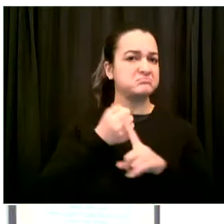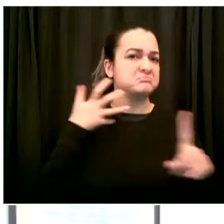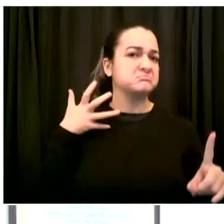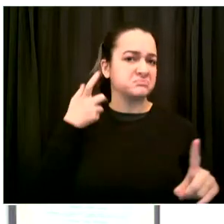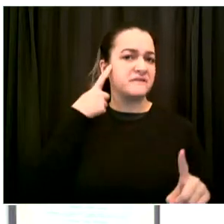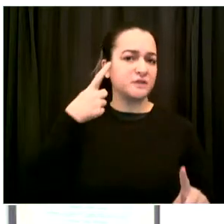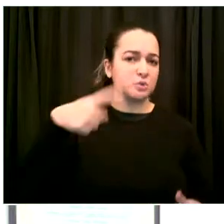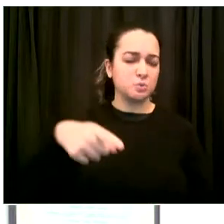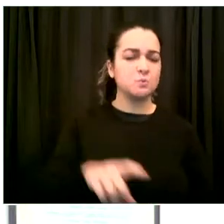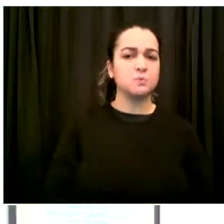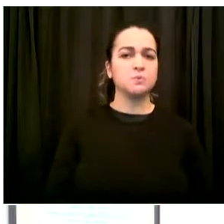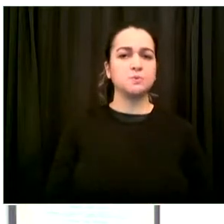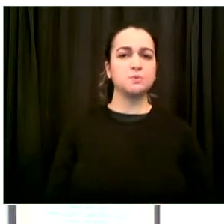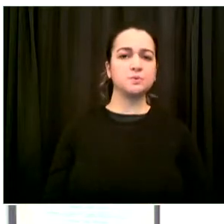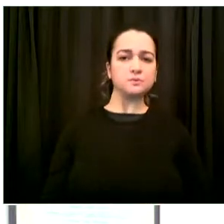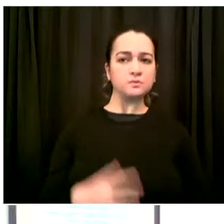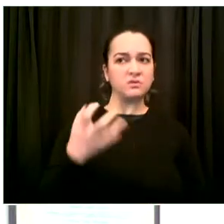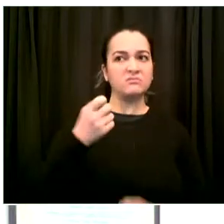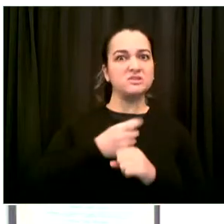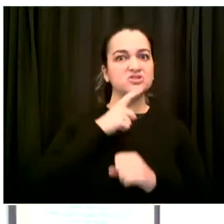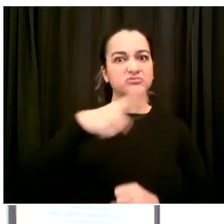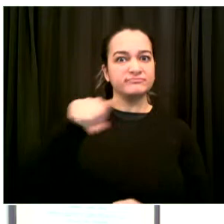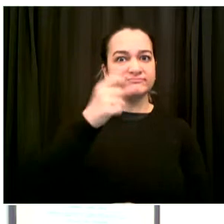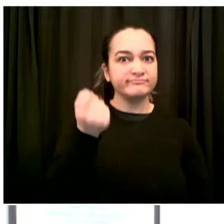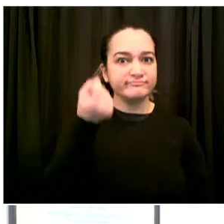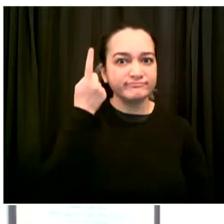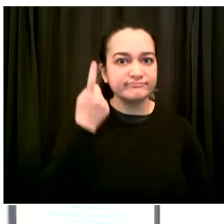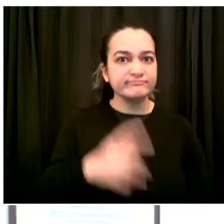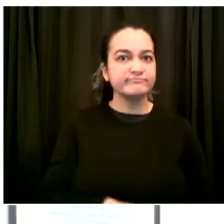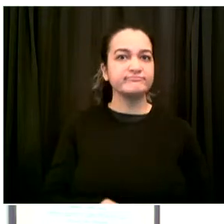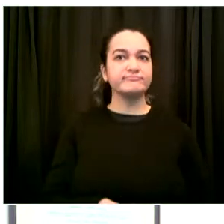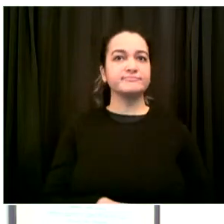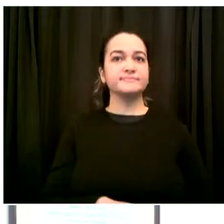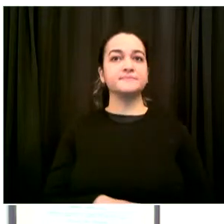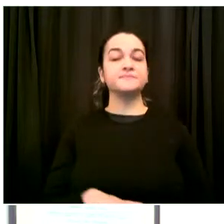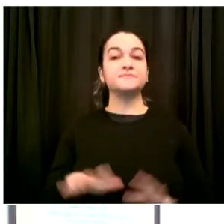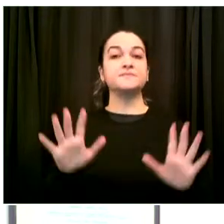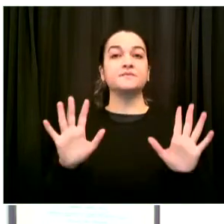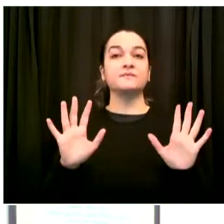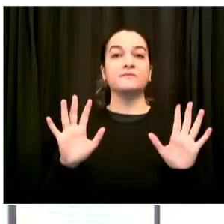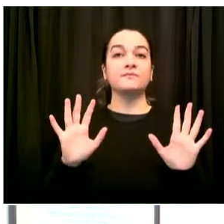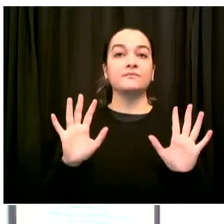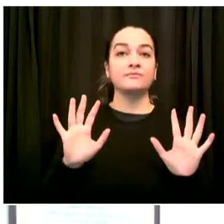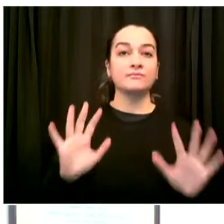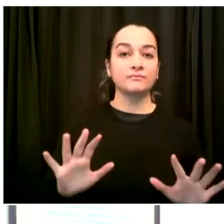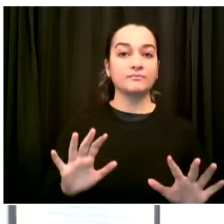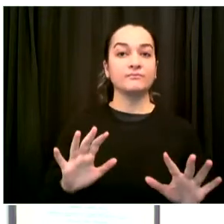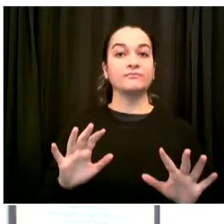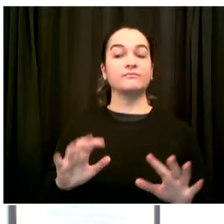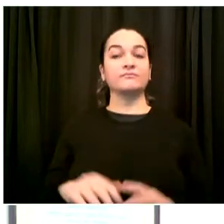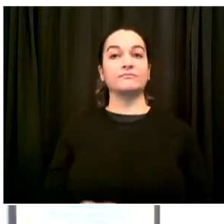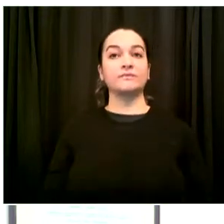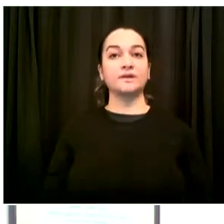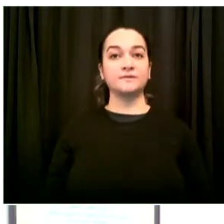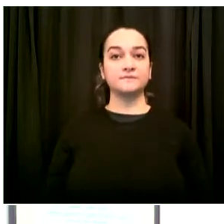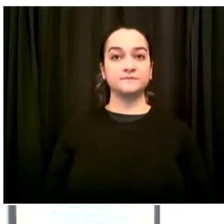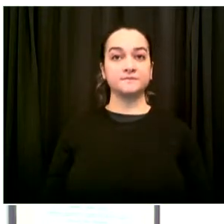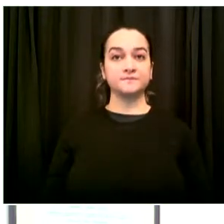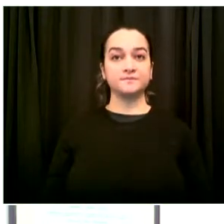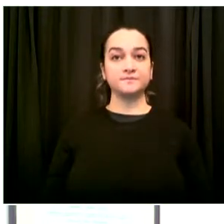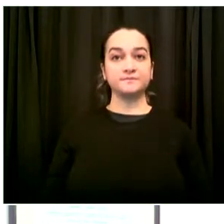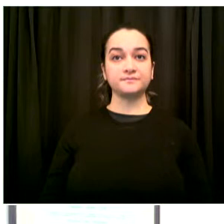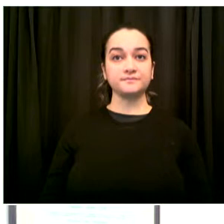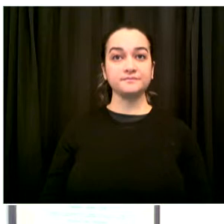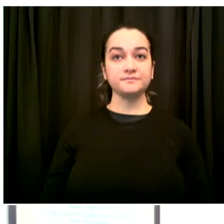bigger set of sites, that includes health and hospitals as well as the health department sites, that includes both